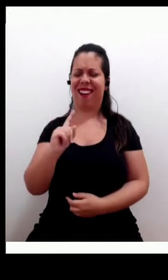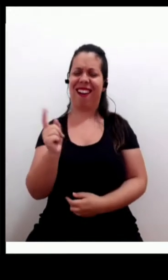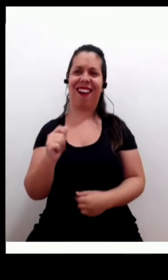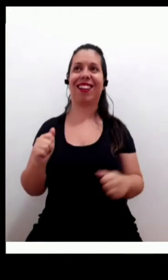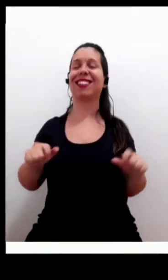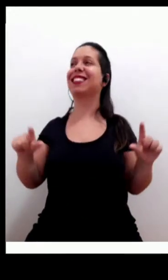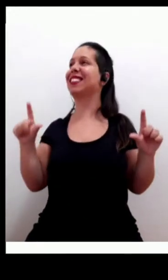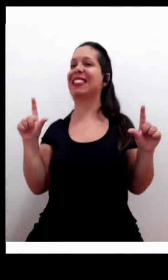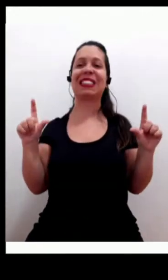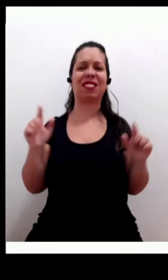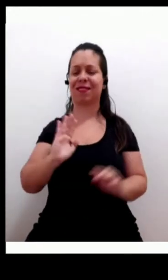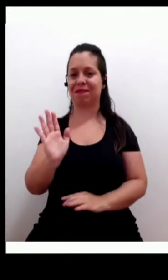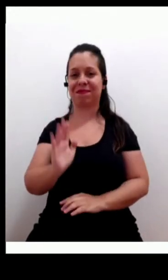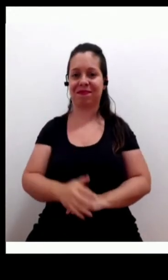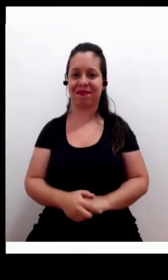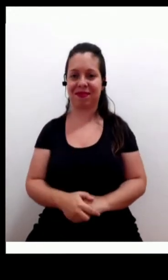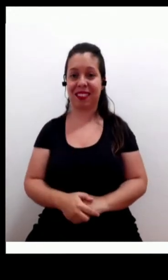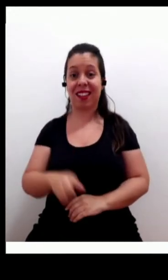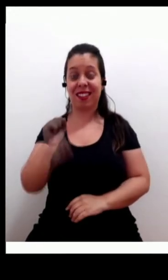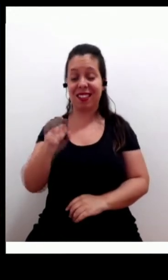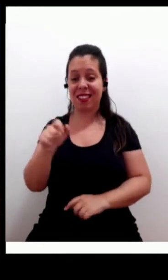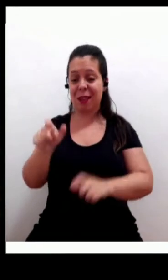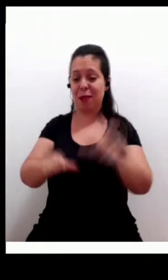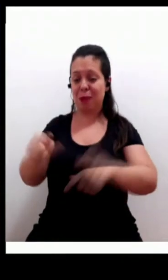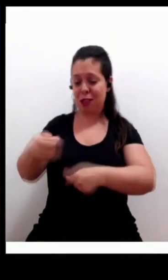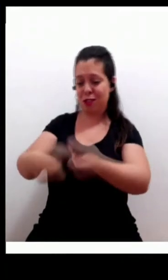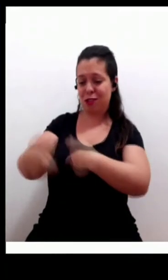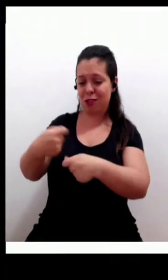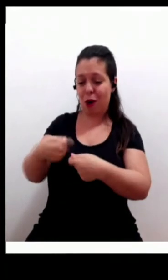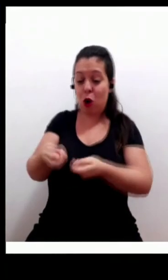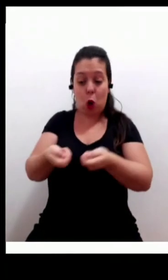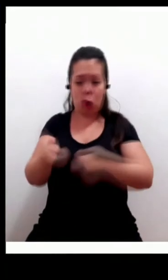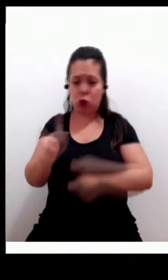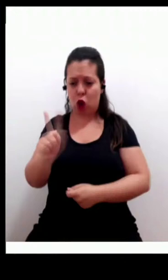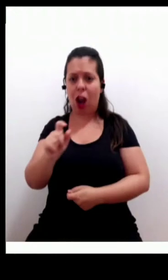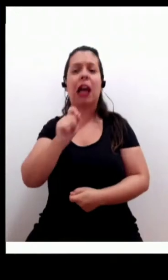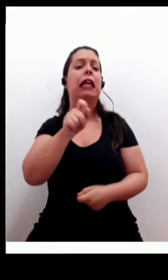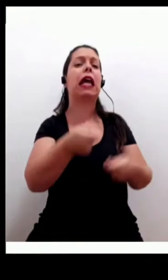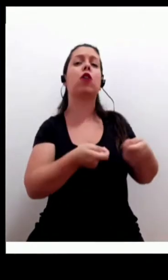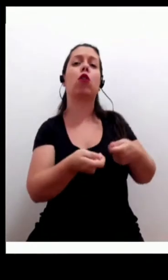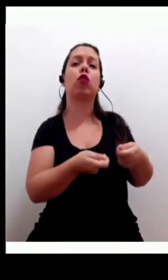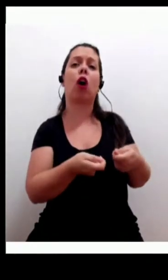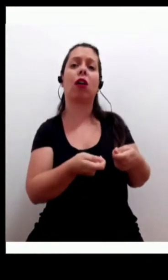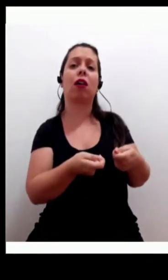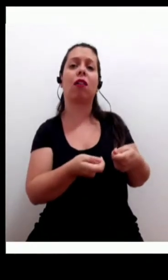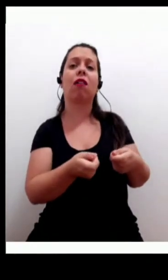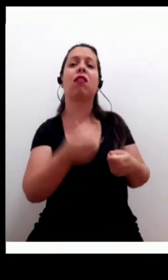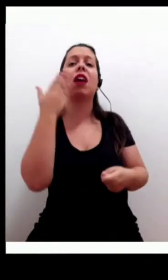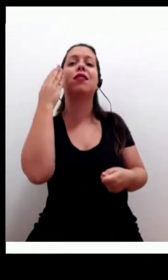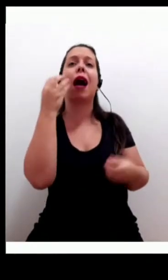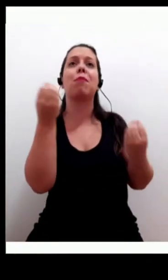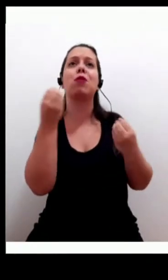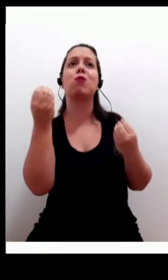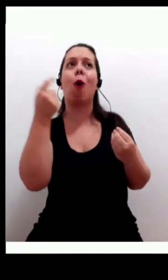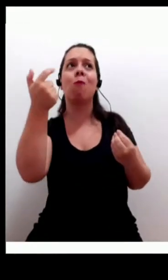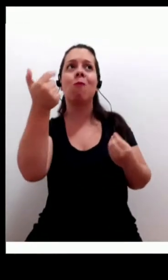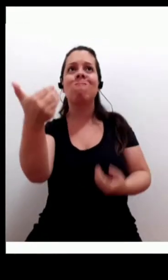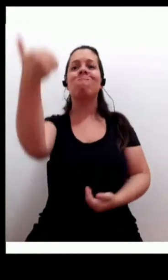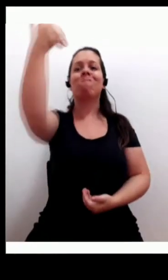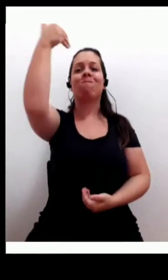if the business people don't control film, who does? Who knows how to get inside your head? David Lynch